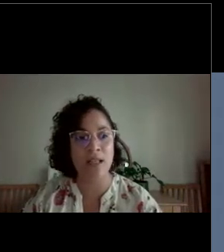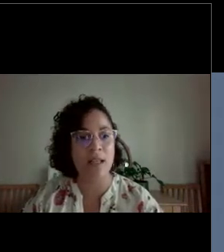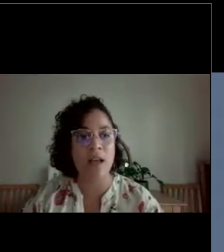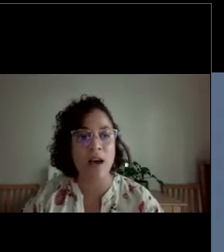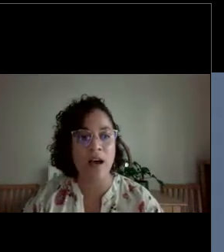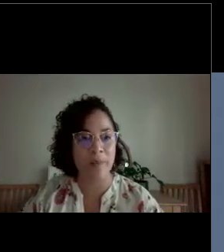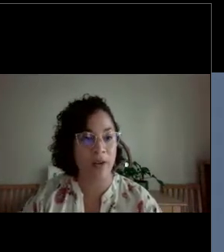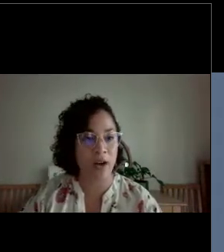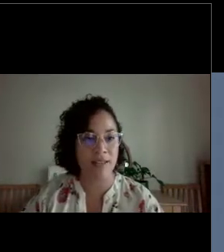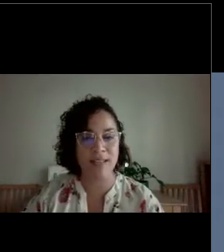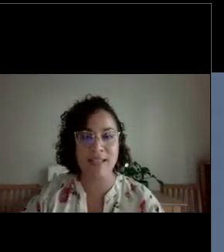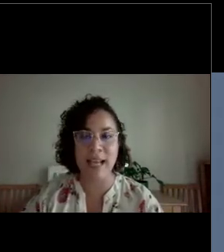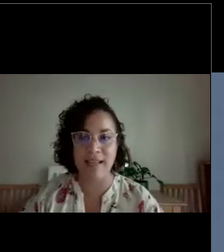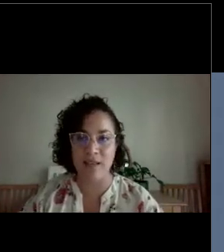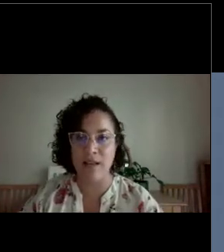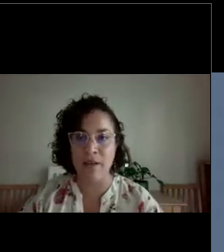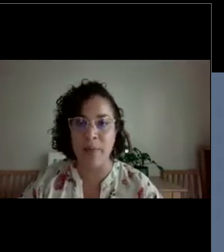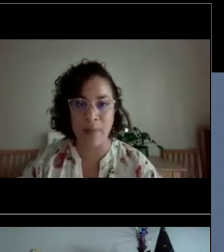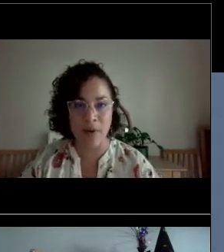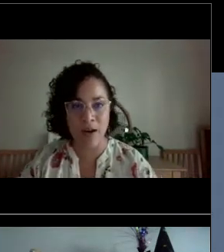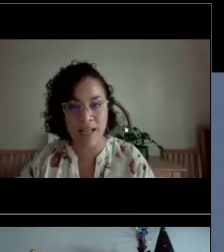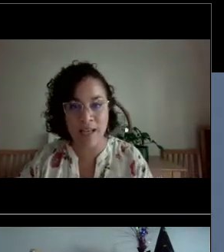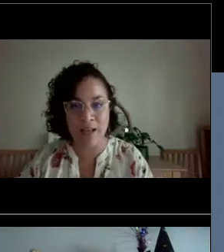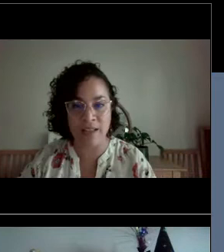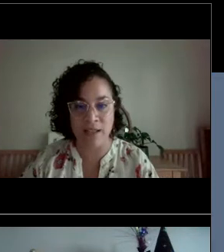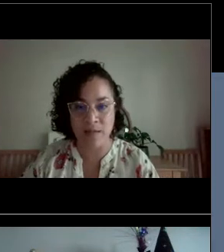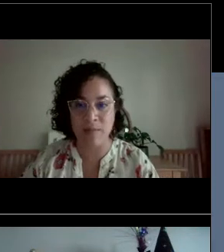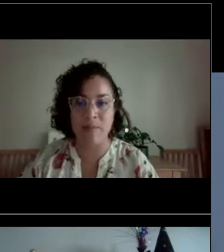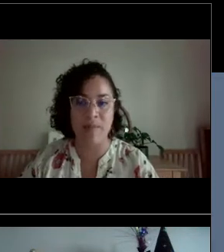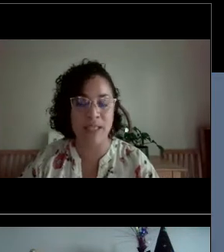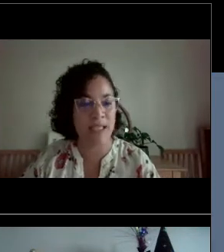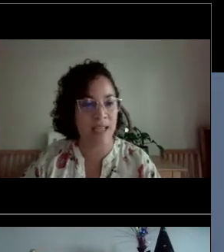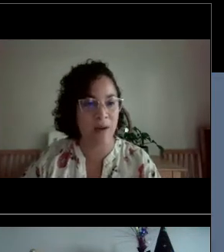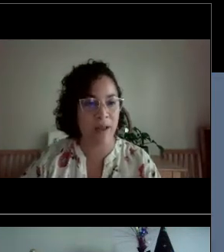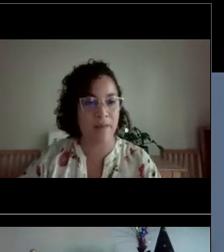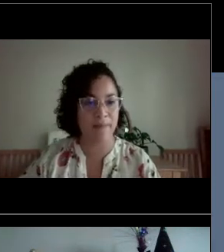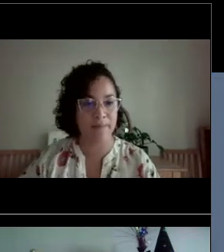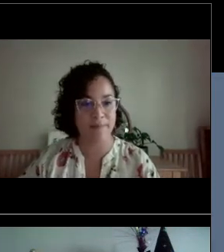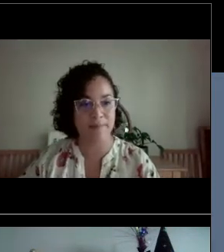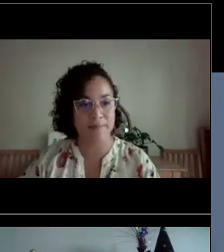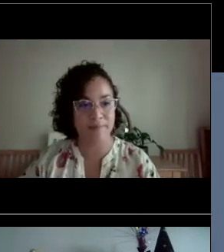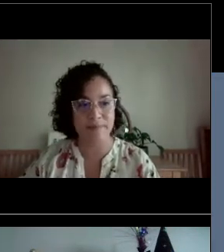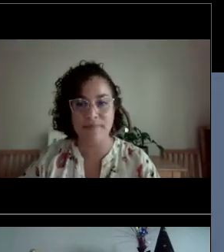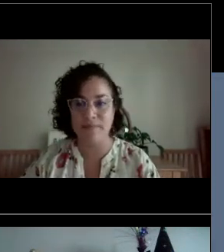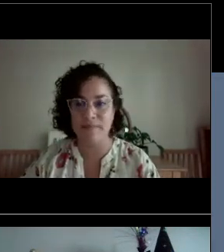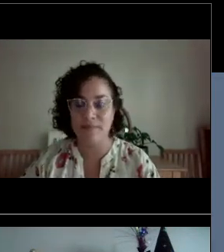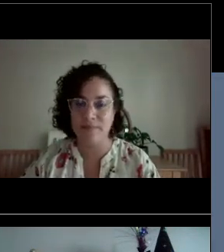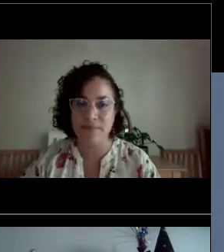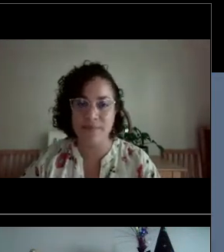efforts across the state. Amar and Carolyn, please take it away.